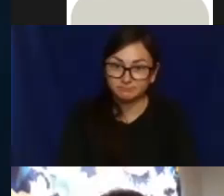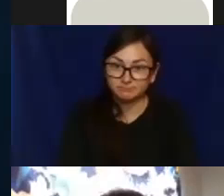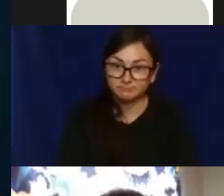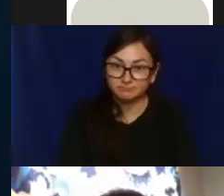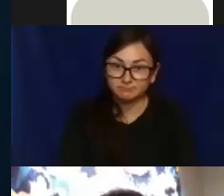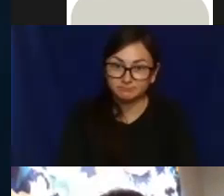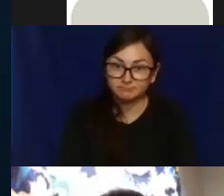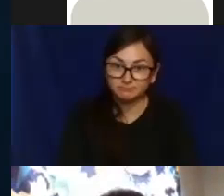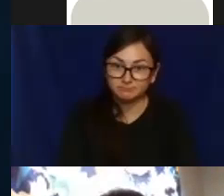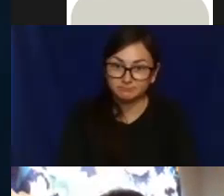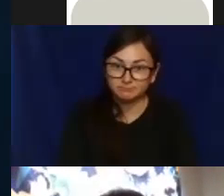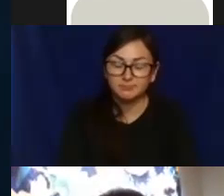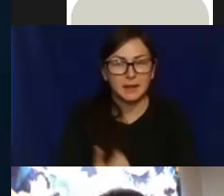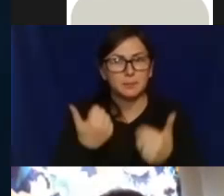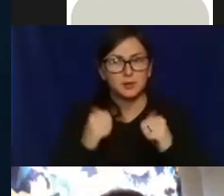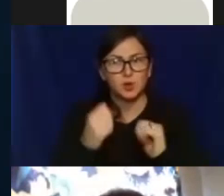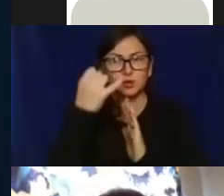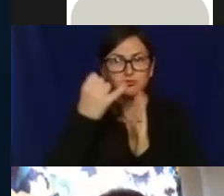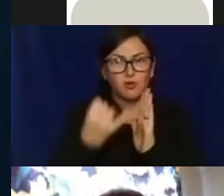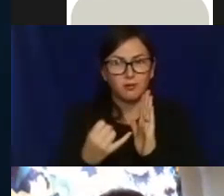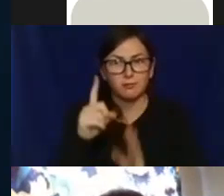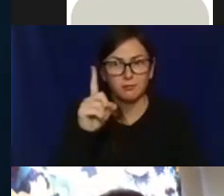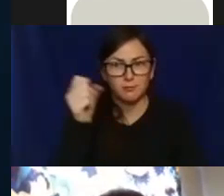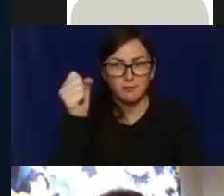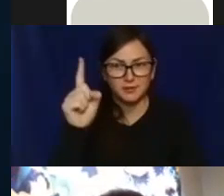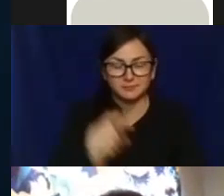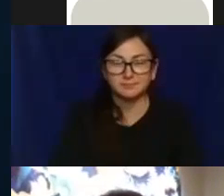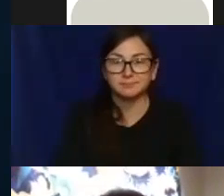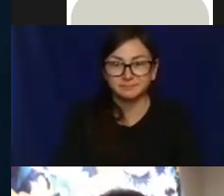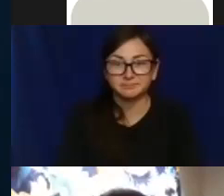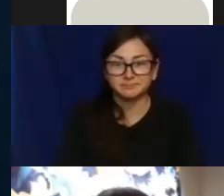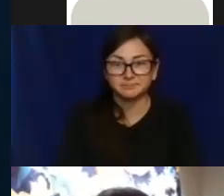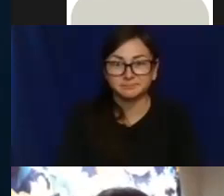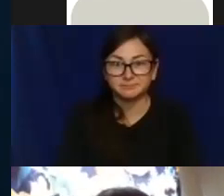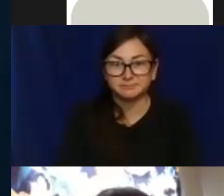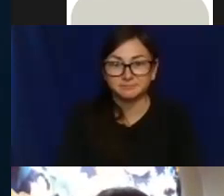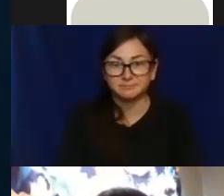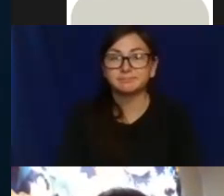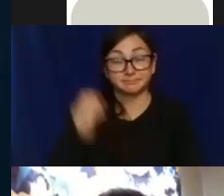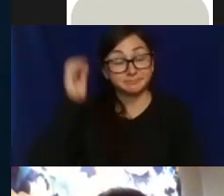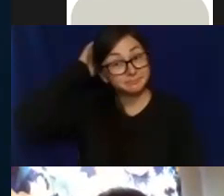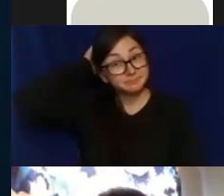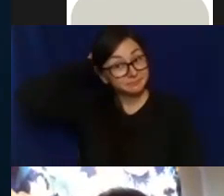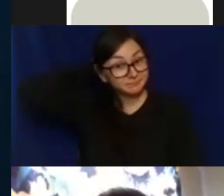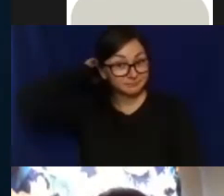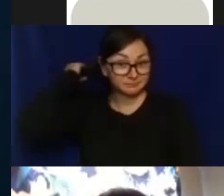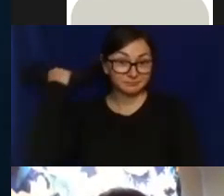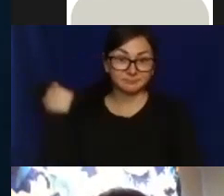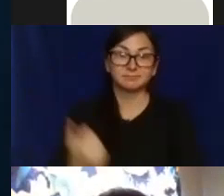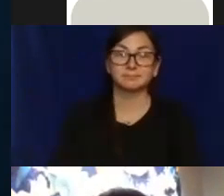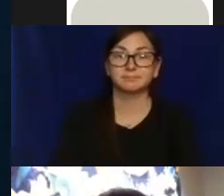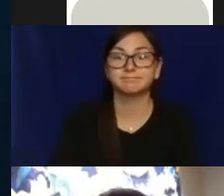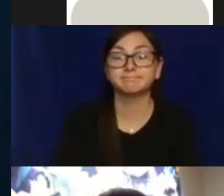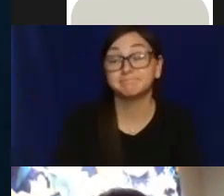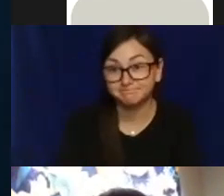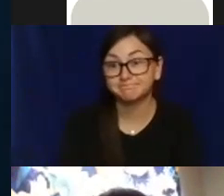draw that. And so I can very quickly draw a line right there and draw a line right